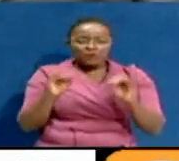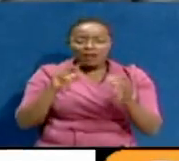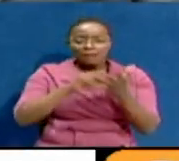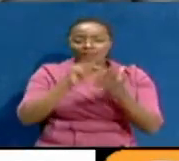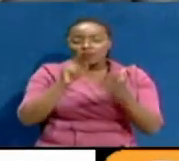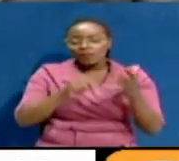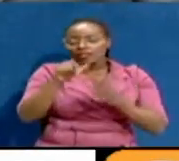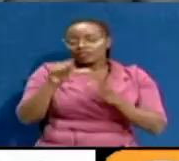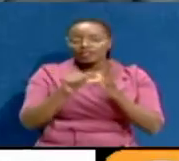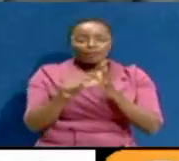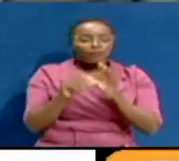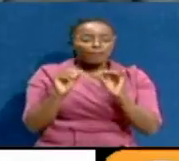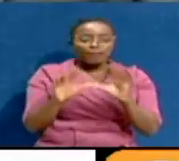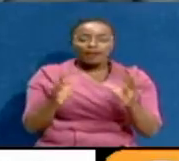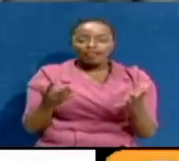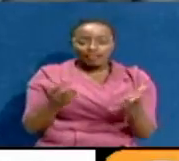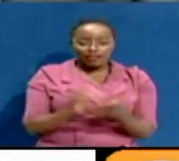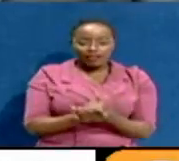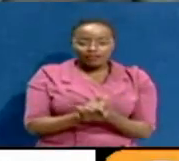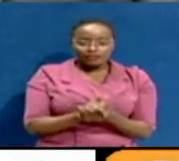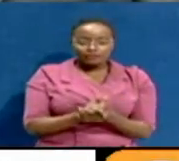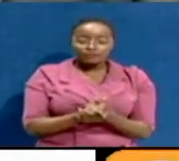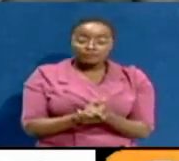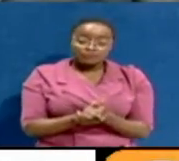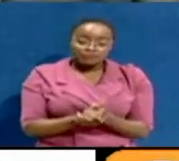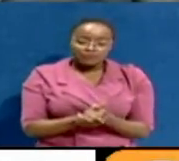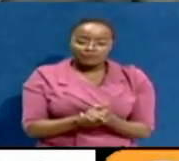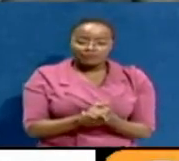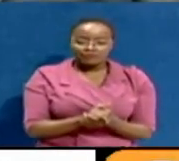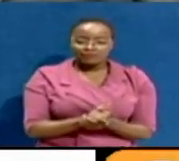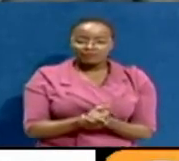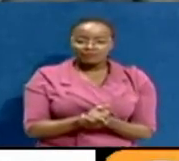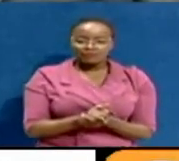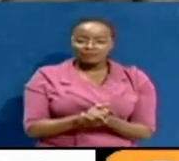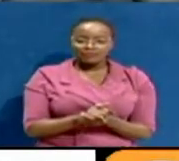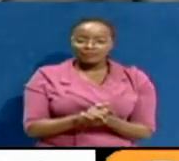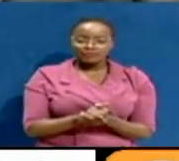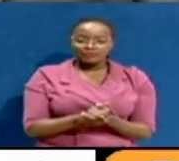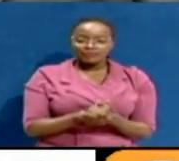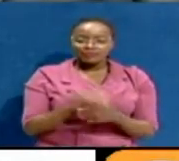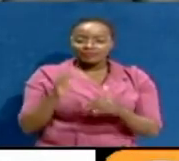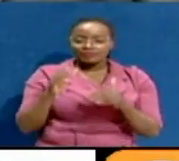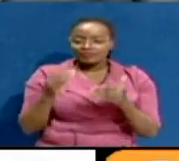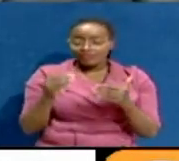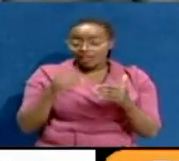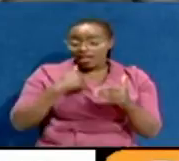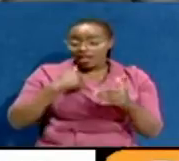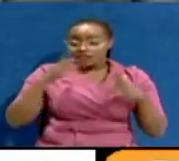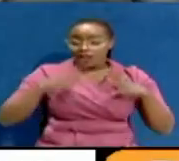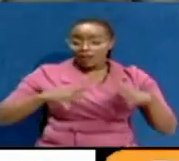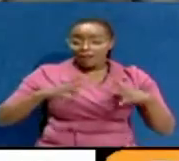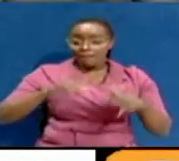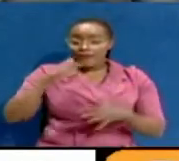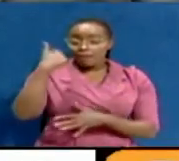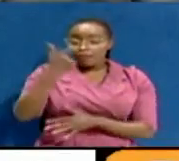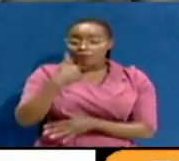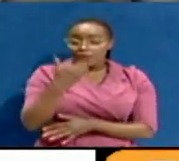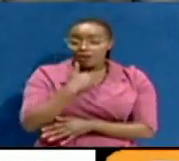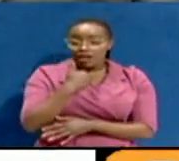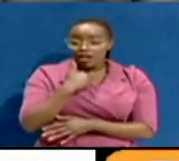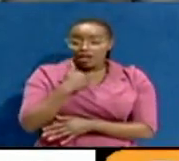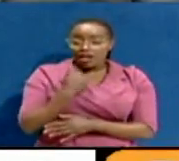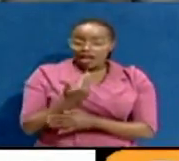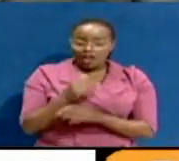not a factor to take into account. So other than that, there are people who have